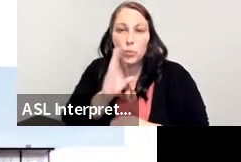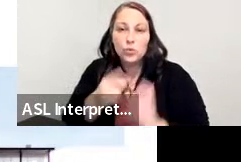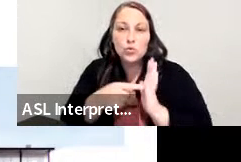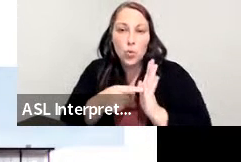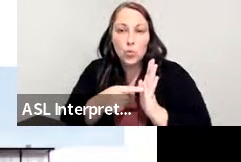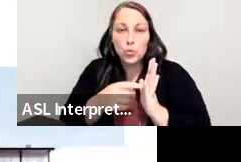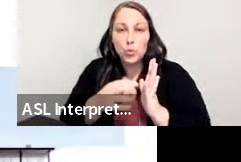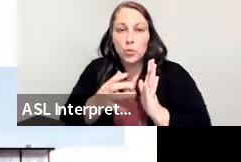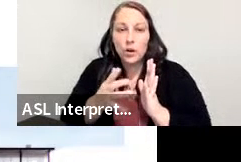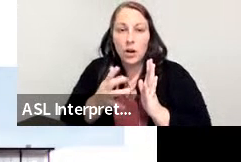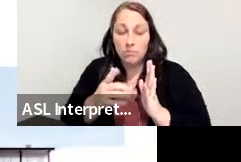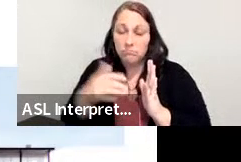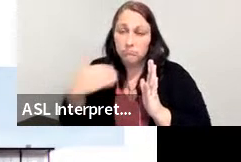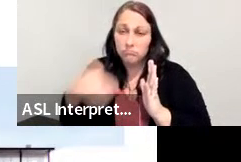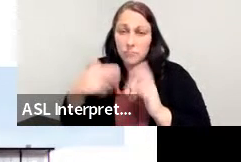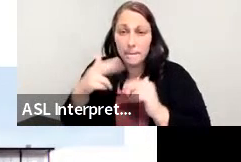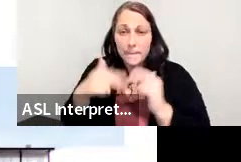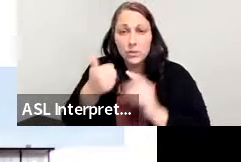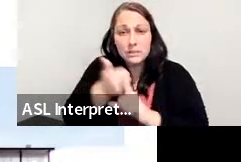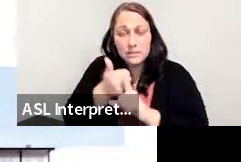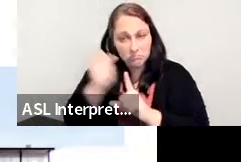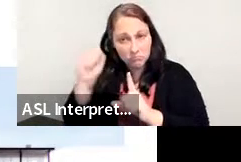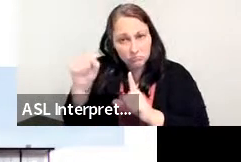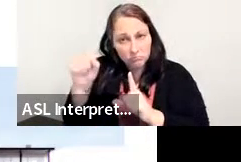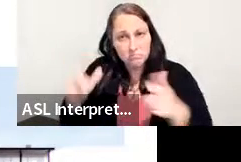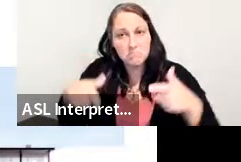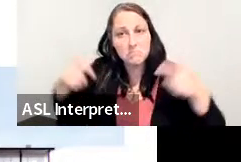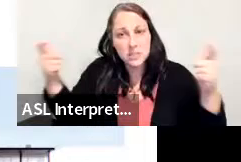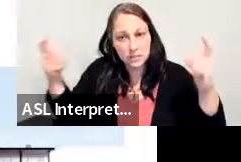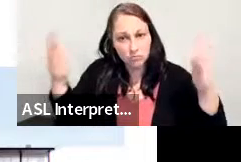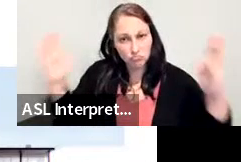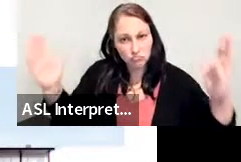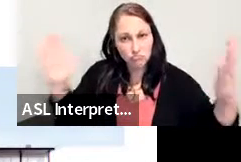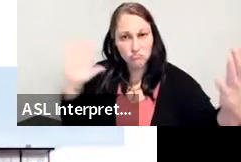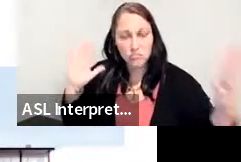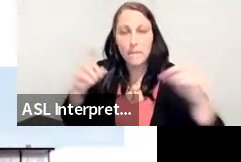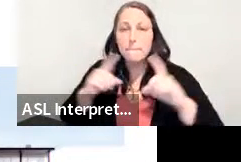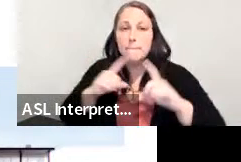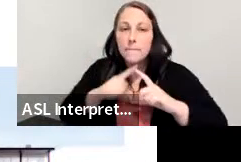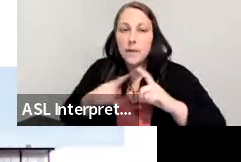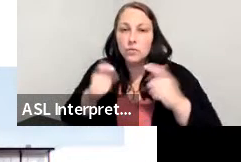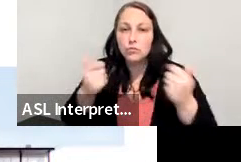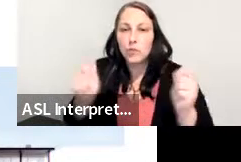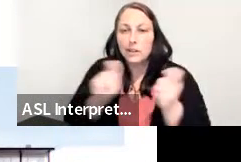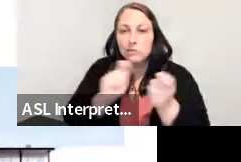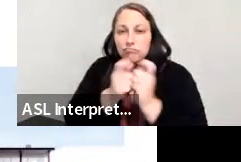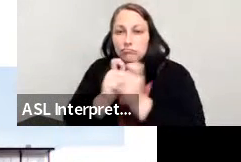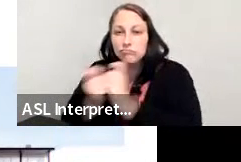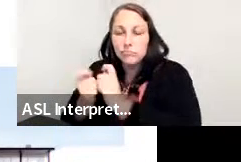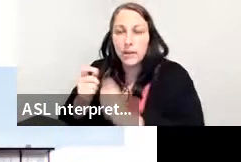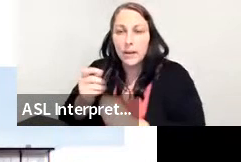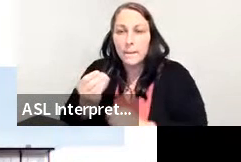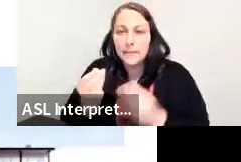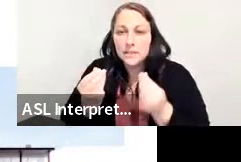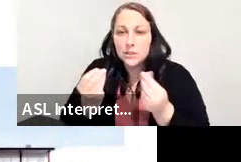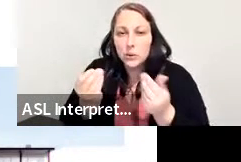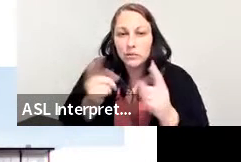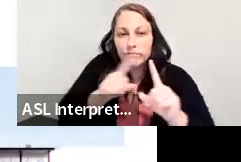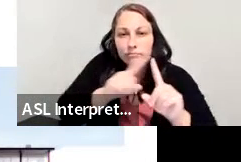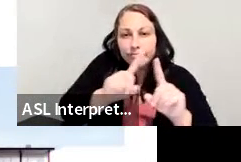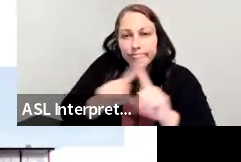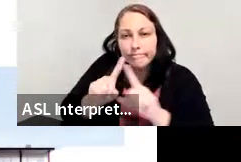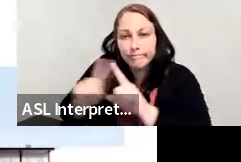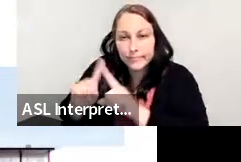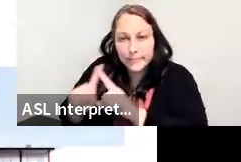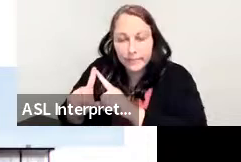massing. The building is made up of brick buildings with punched